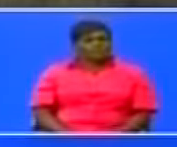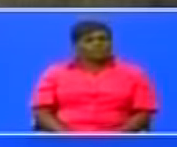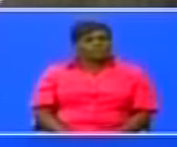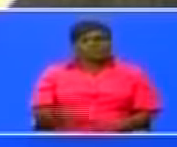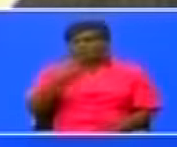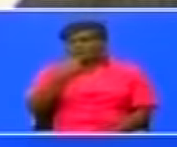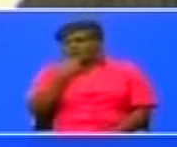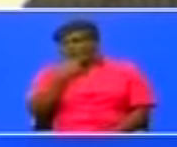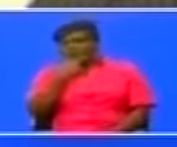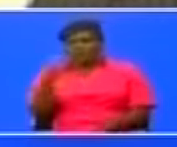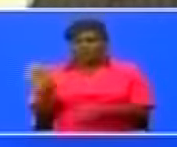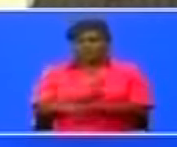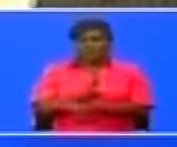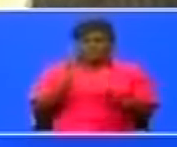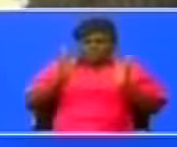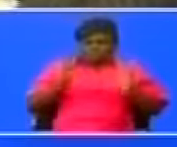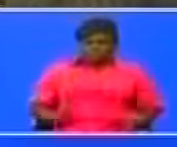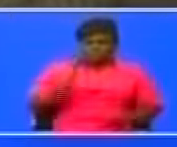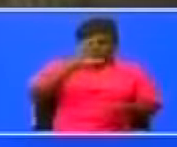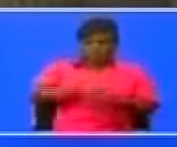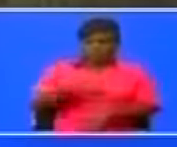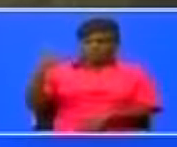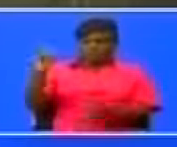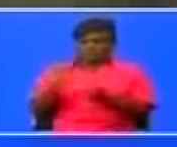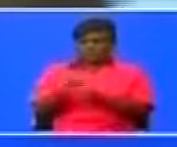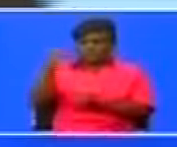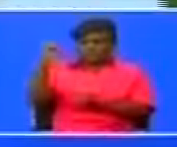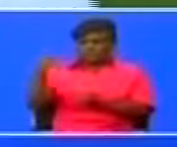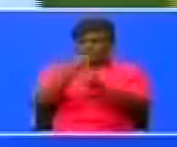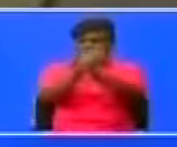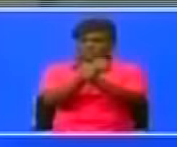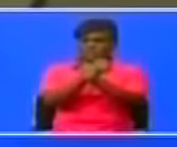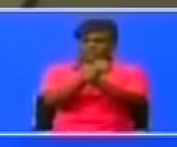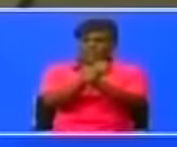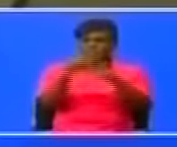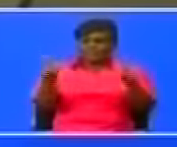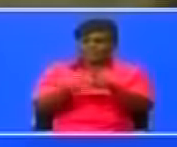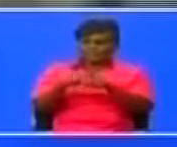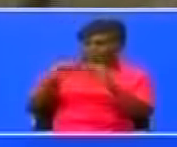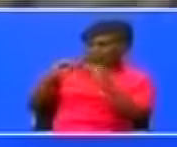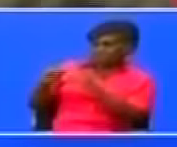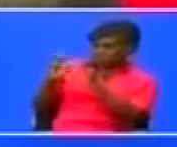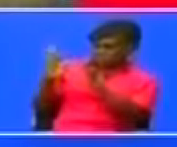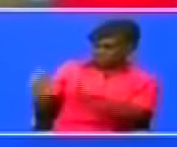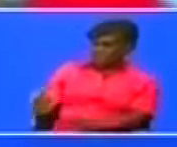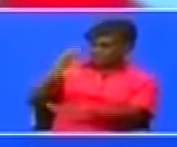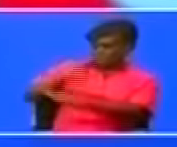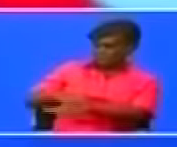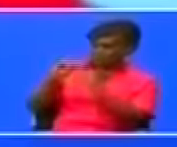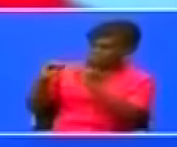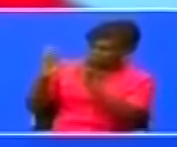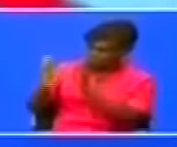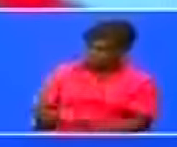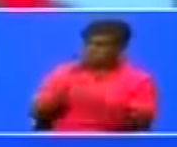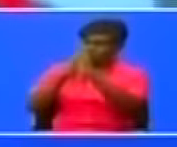Gor Mahia's Burundian import Karim Nzigiyimana won the 2015 Defender of the Year award, and his head coach Frank Nuttal bagged the Coach of the Year